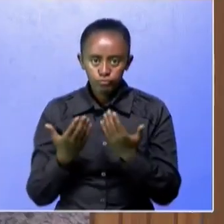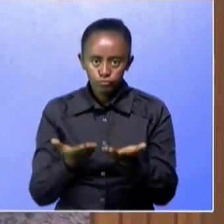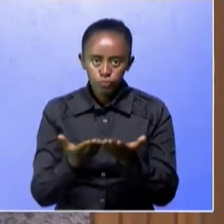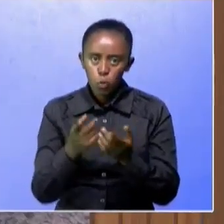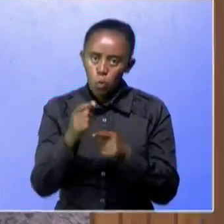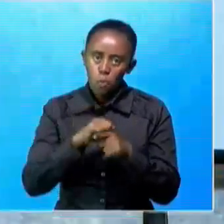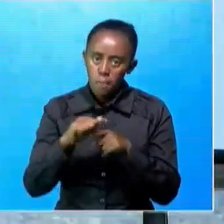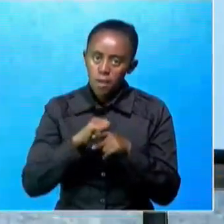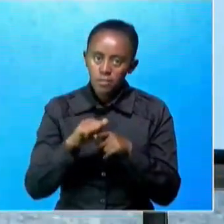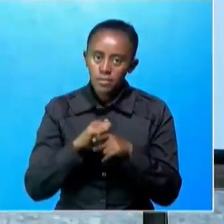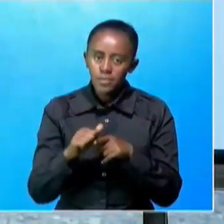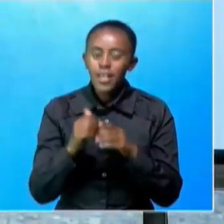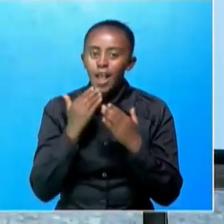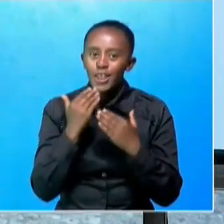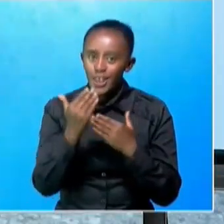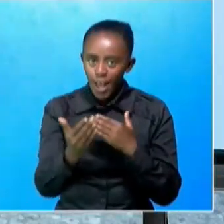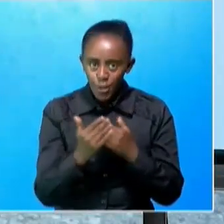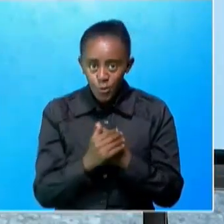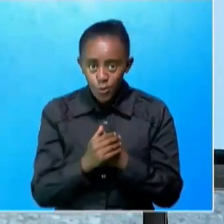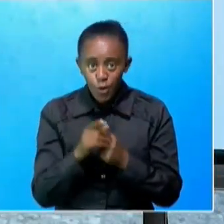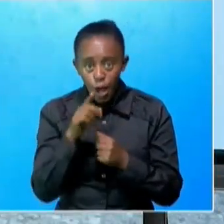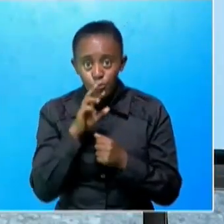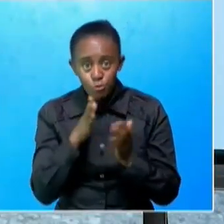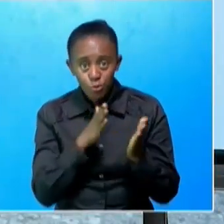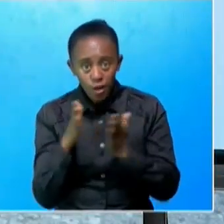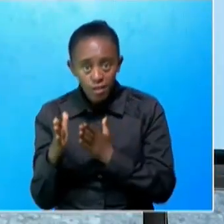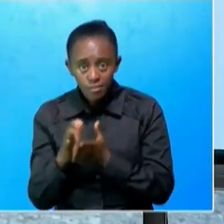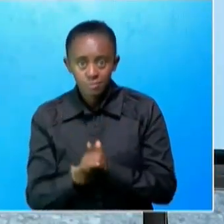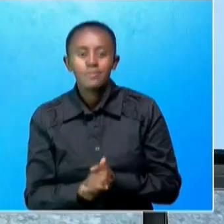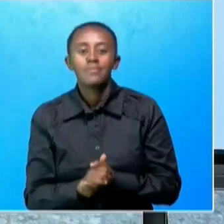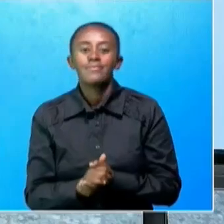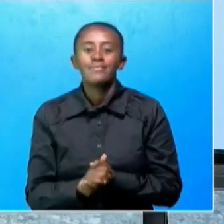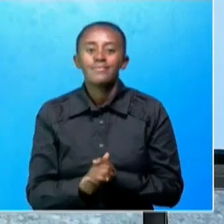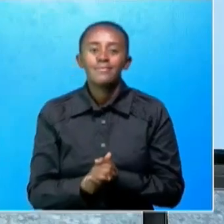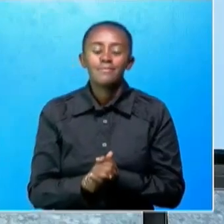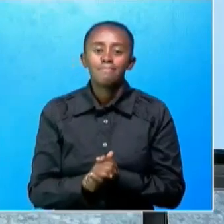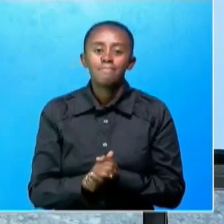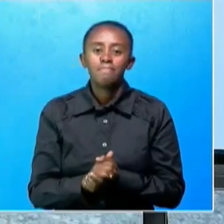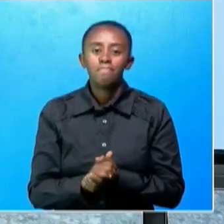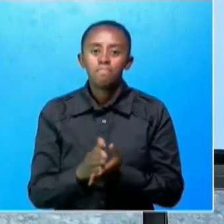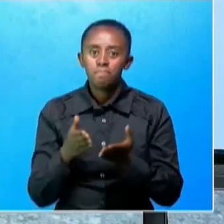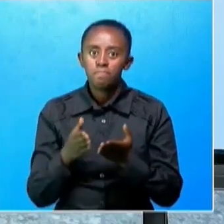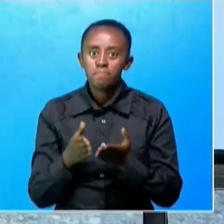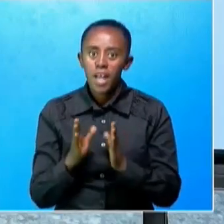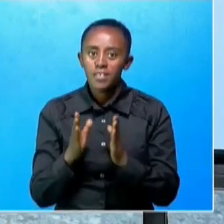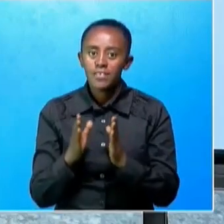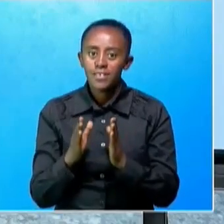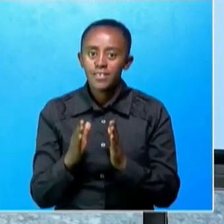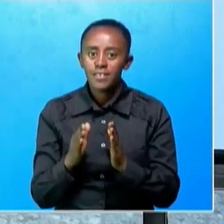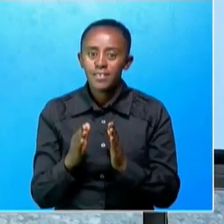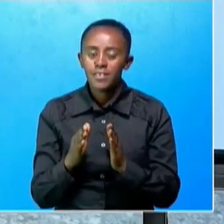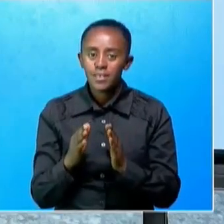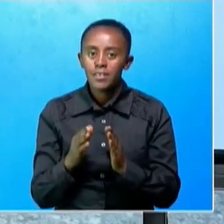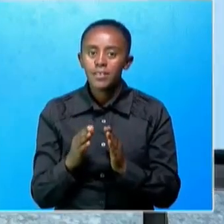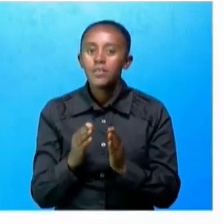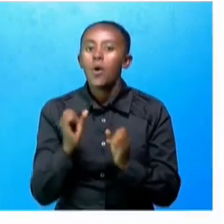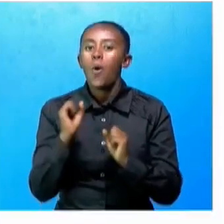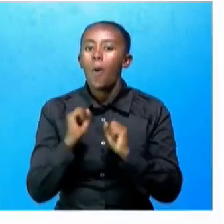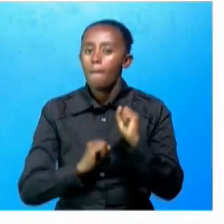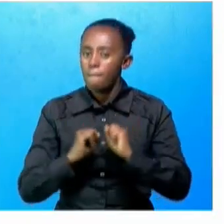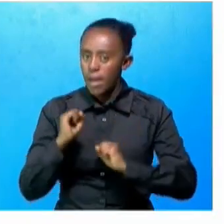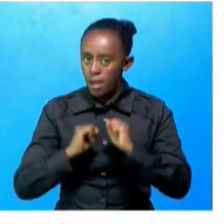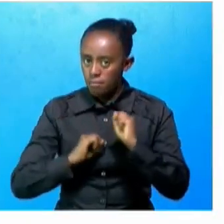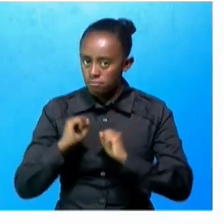now. Thank you. Are you ready? Good. Let's go compare,